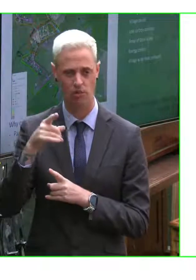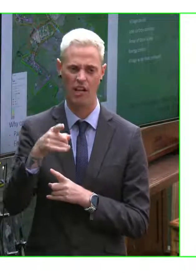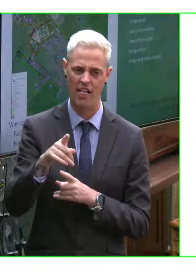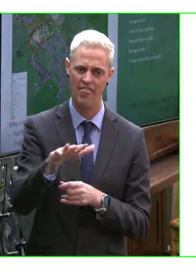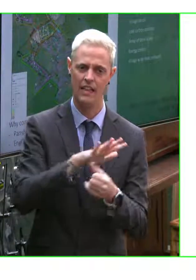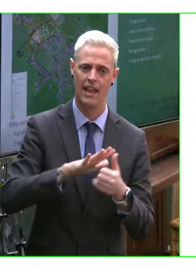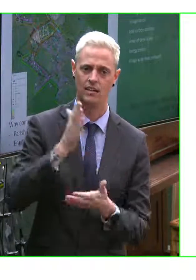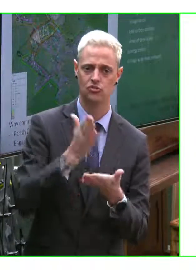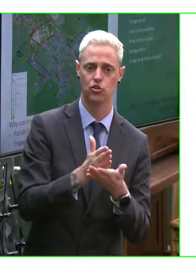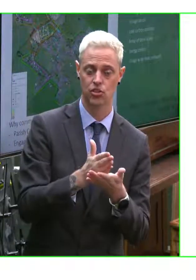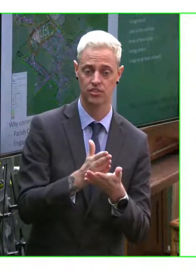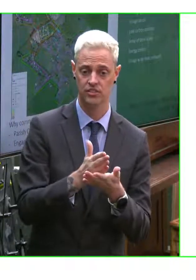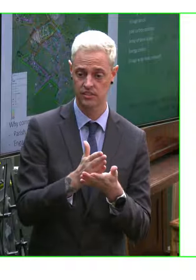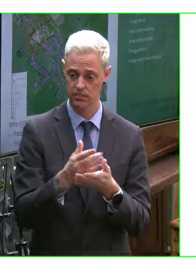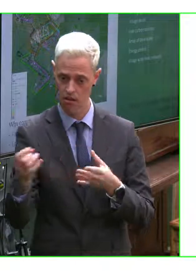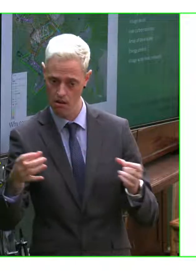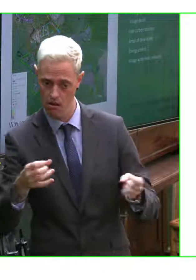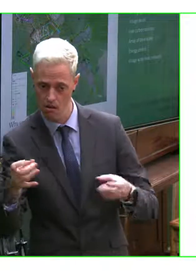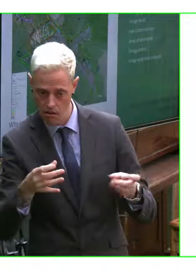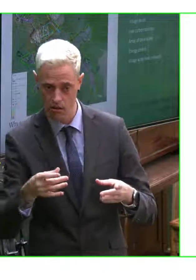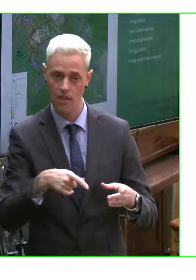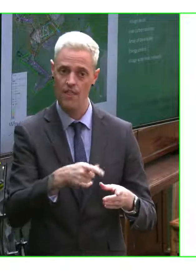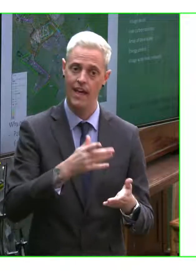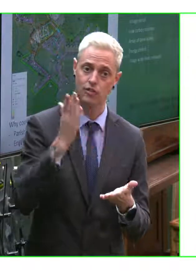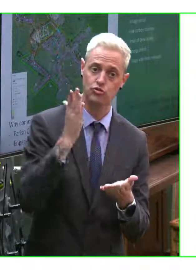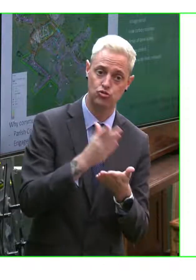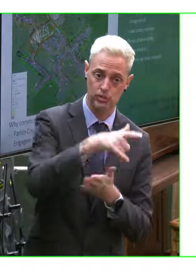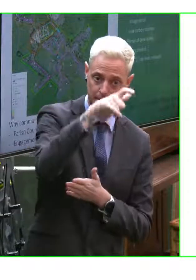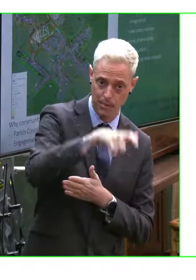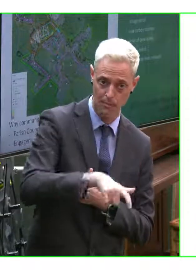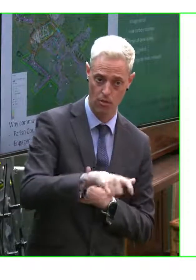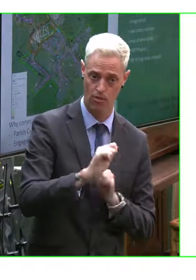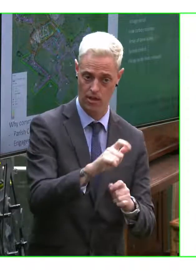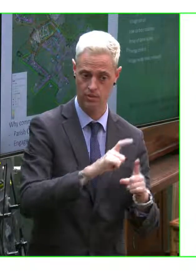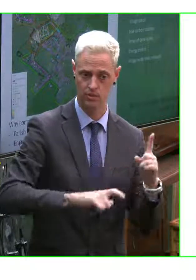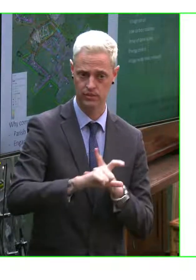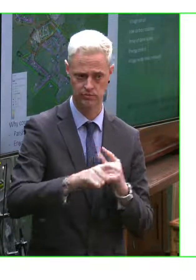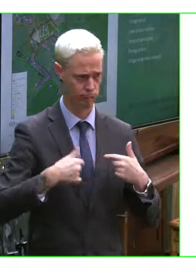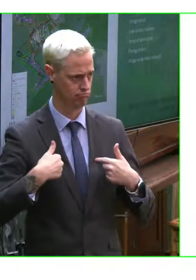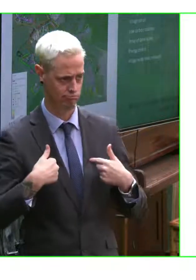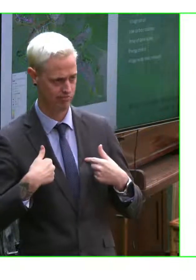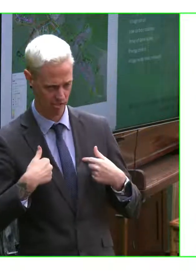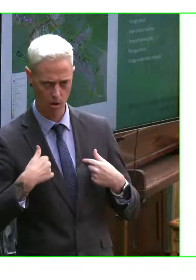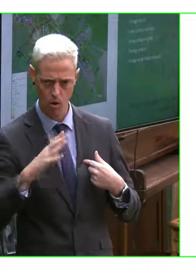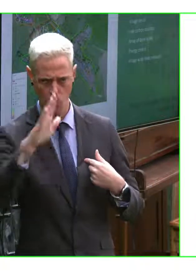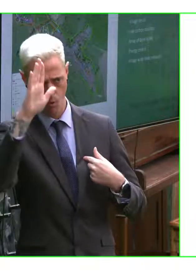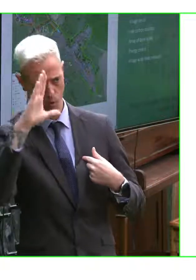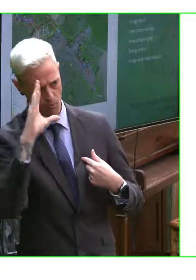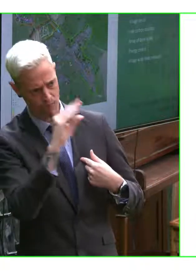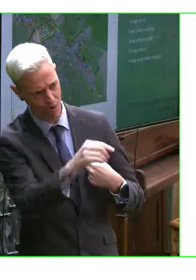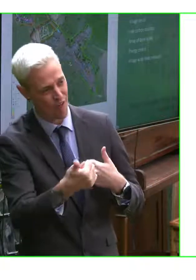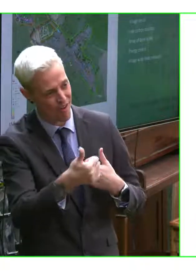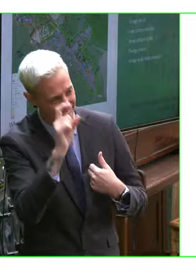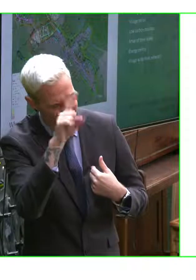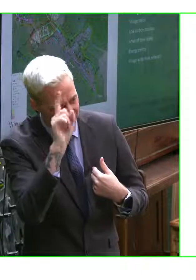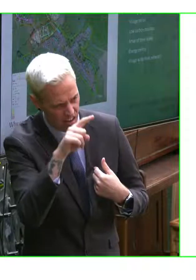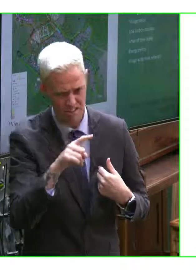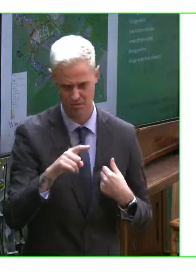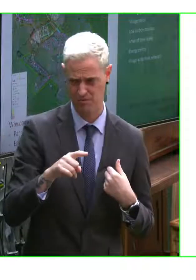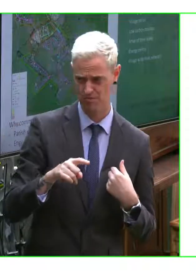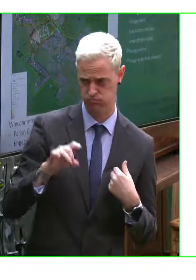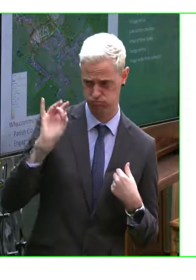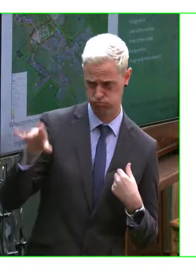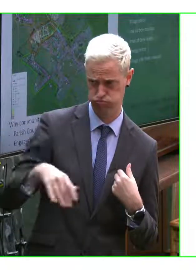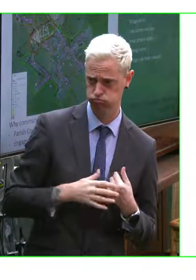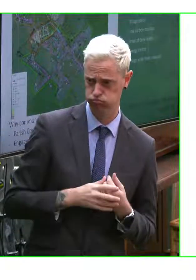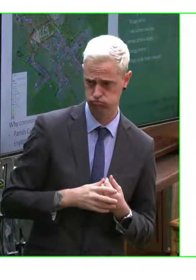these people are trusted messengers within their community. If I went to the community and said, this is a good idea, they'd probably not answer the door. If I